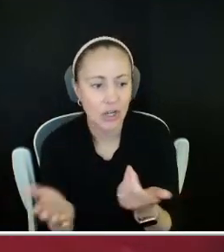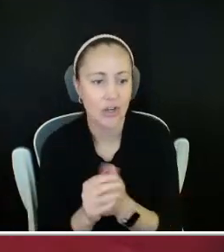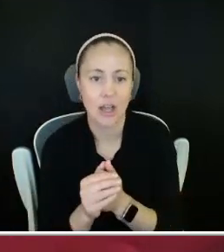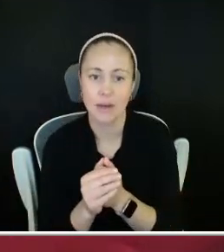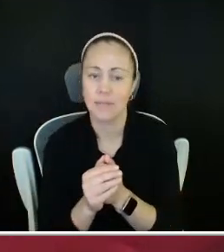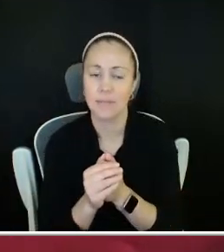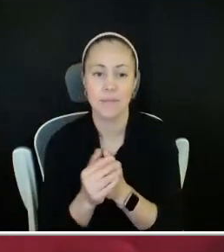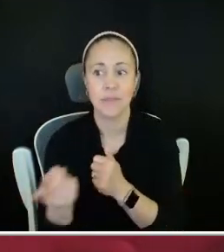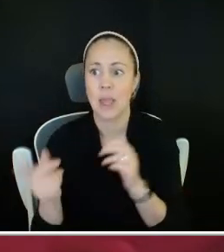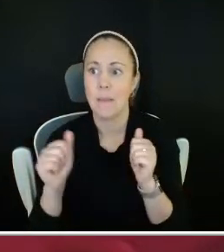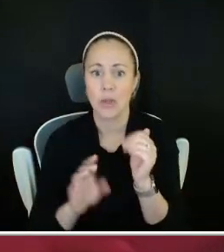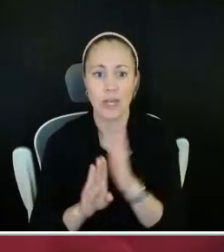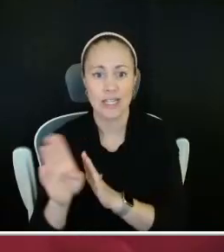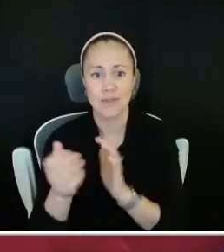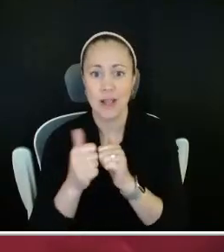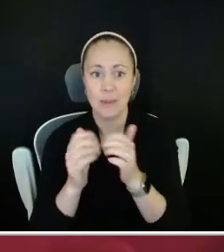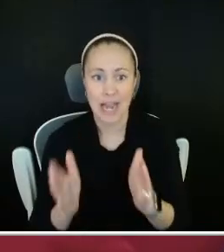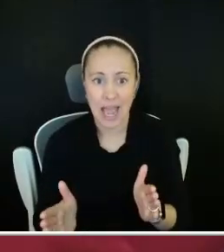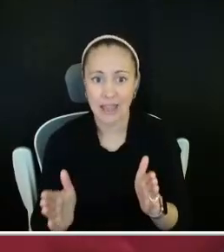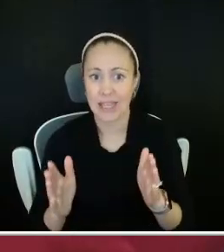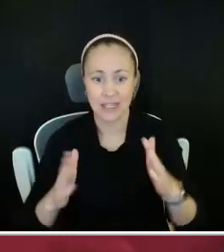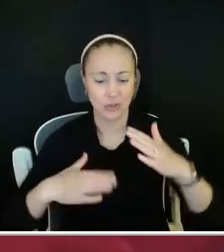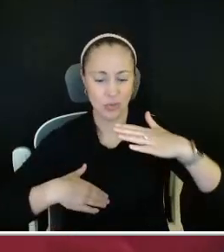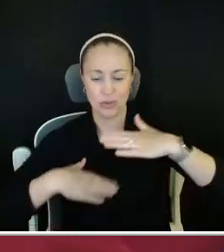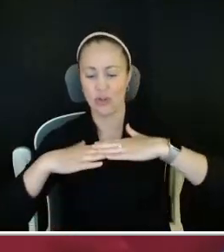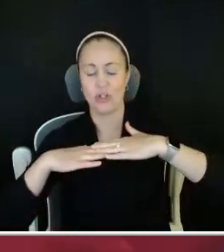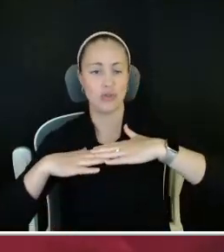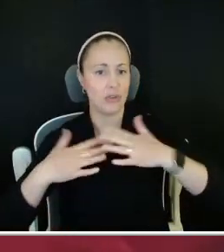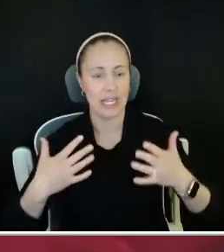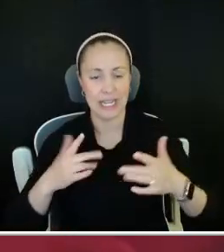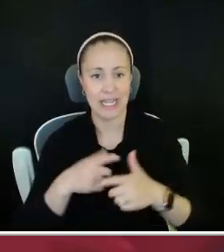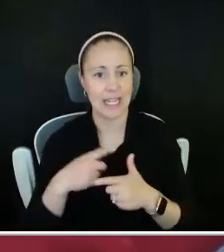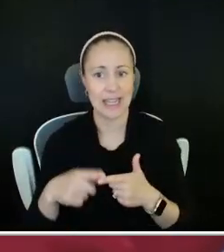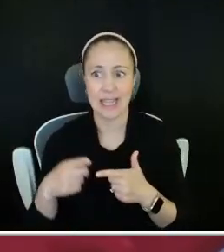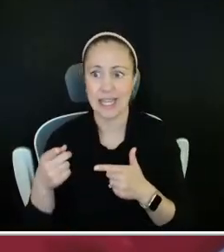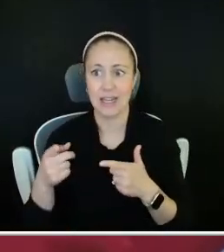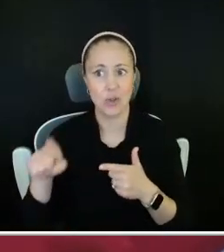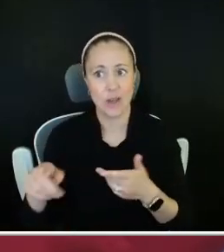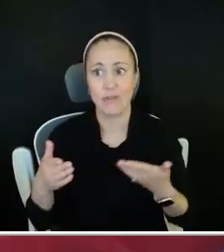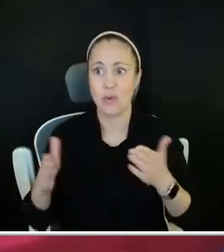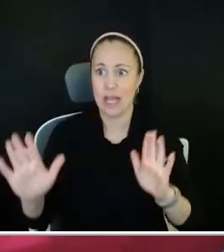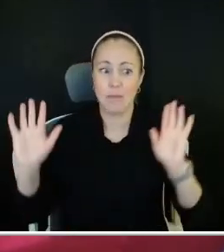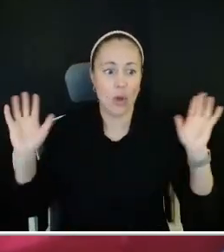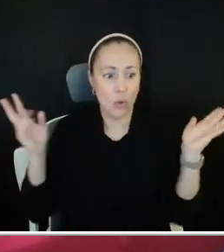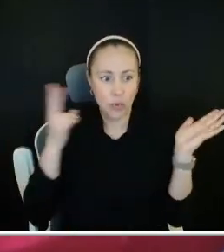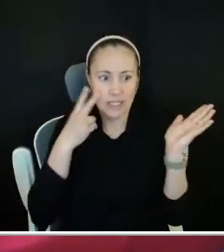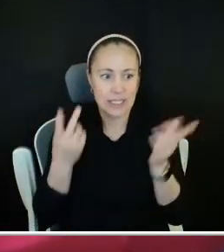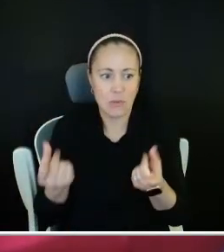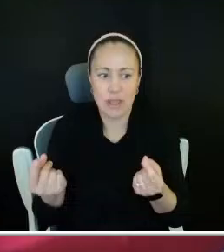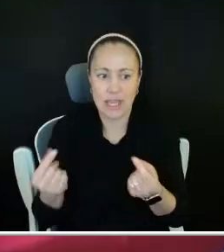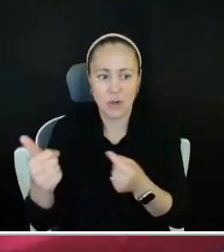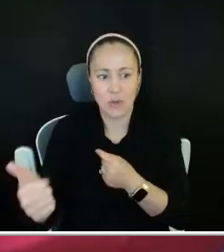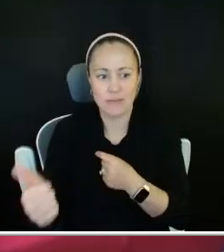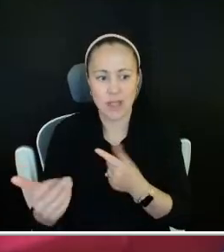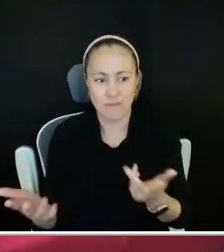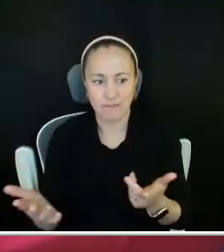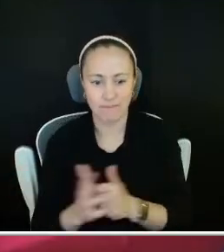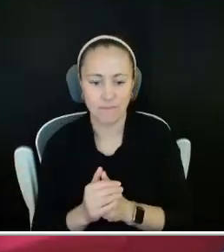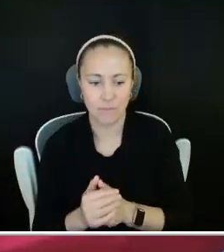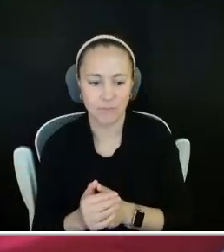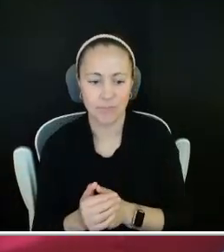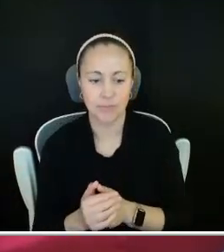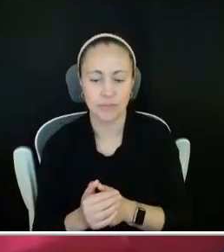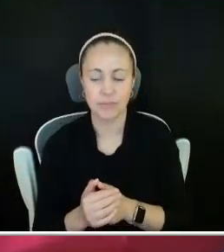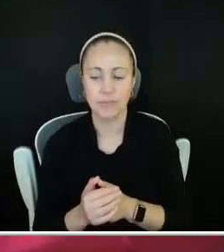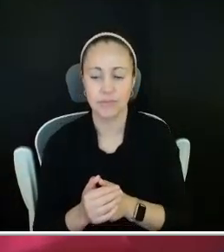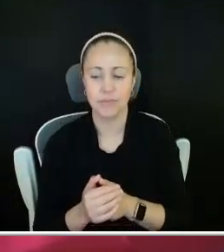up an athlete only to a certain degree. Then you have to let them go and see what they can do. So